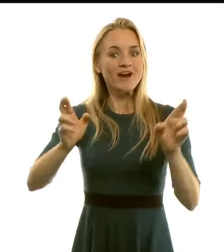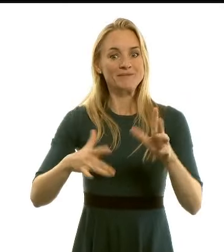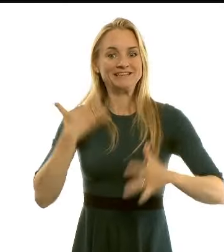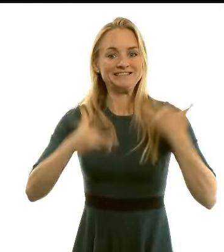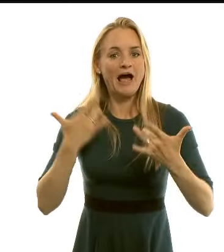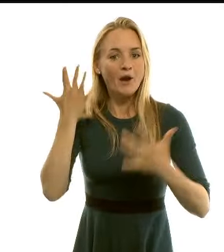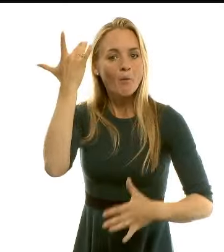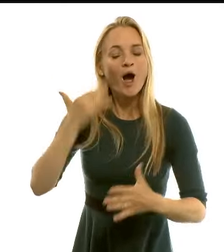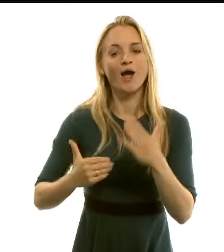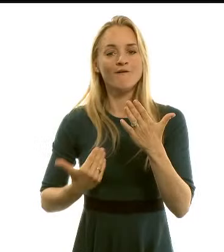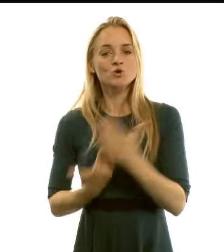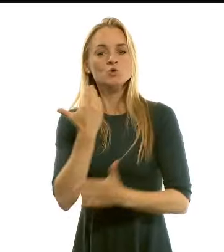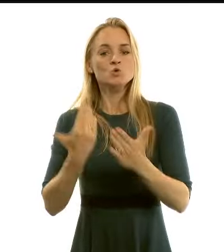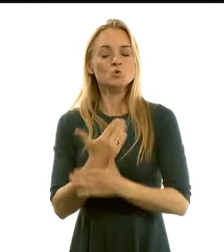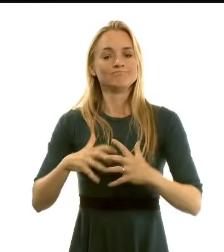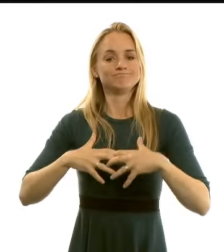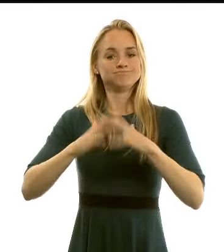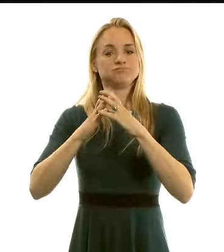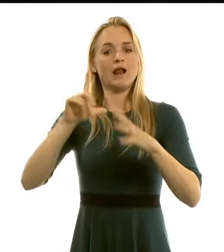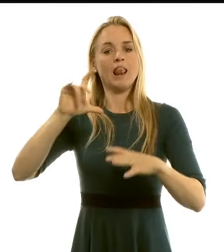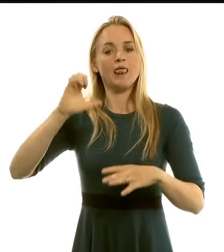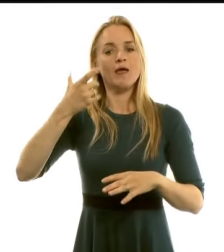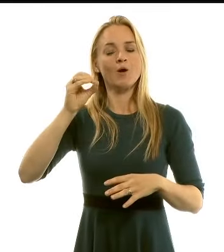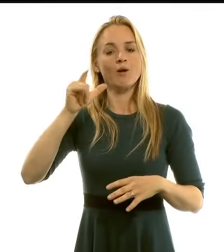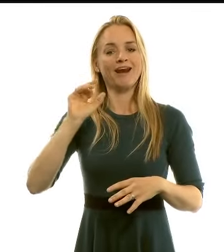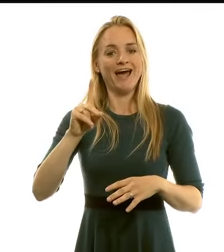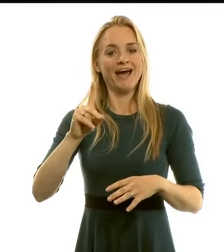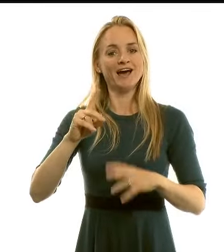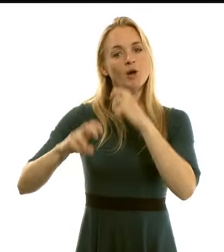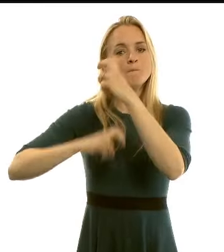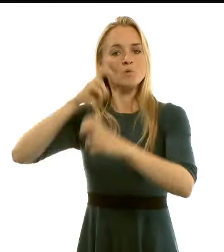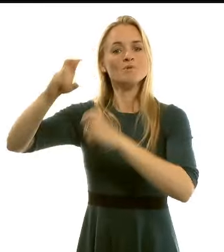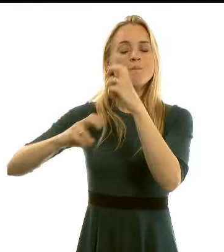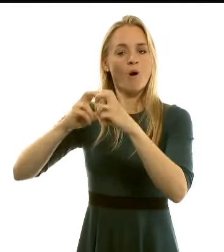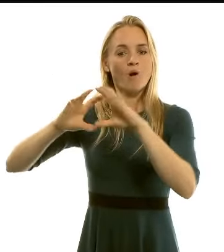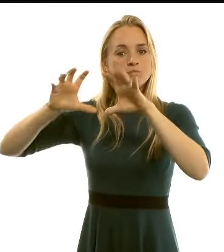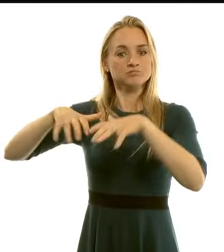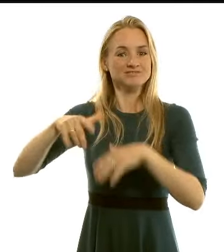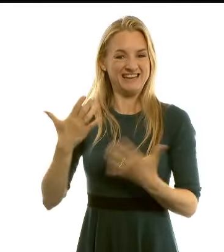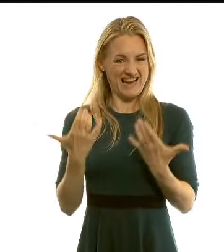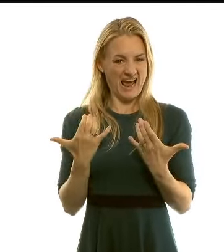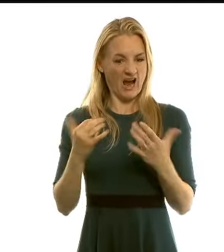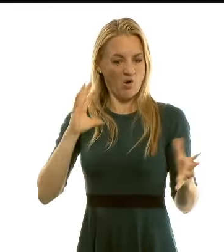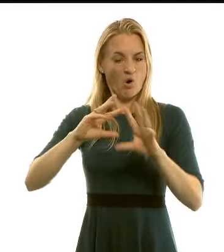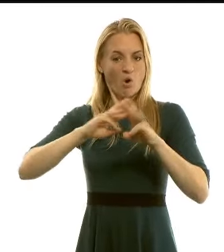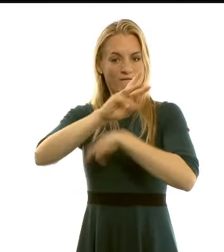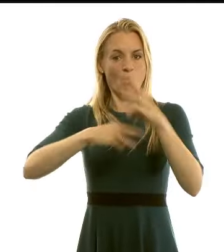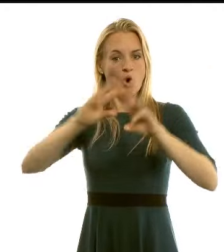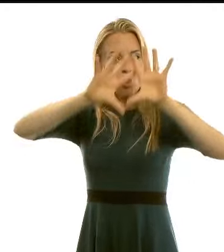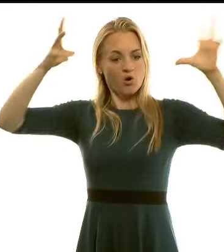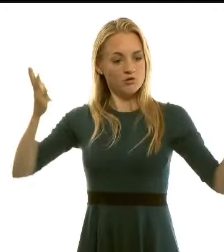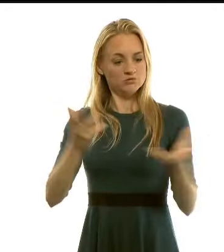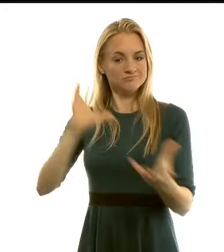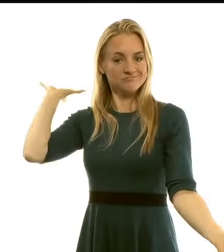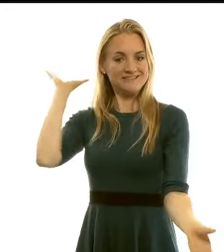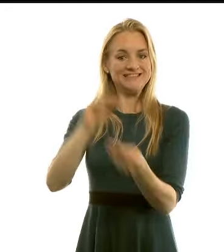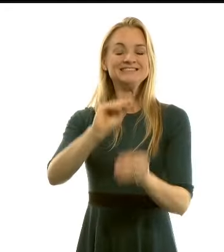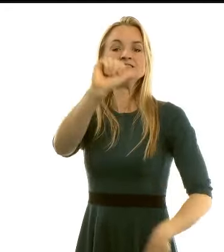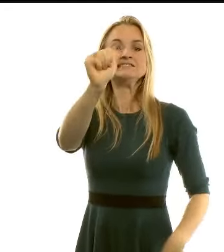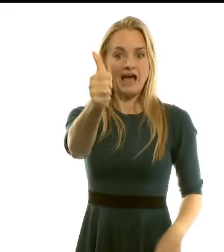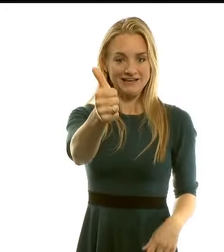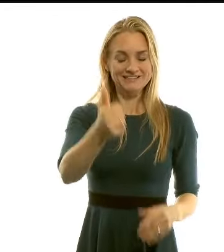to 10 people. Yes, the number of LEGOland parks has hit double figures. There's sure to be large gatherings of happy,